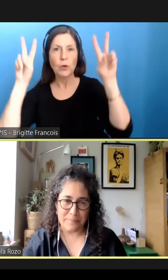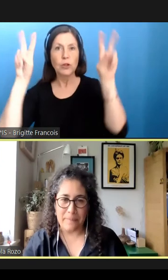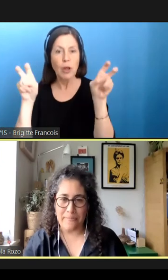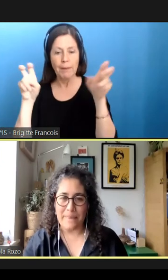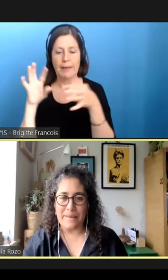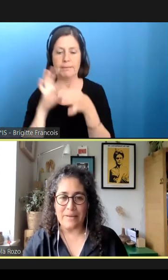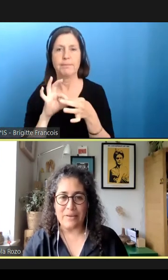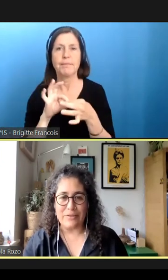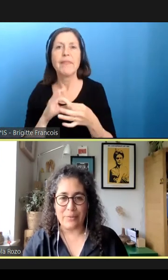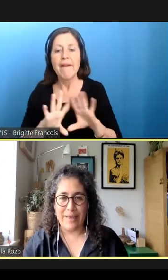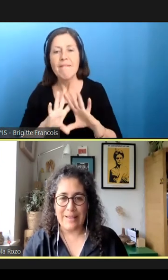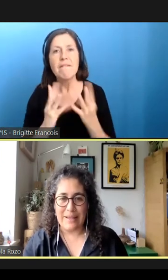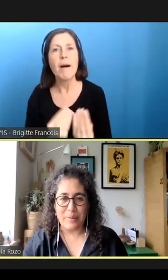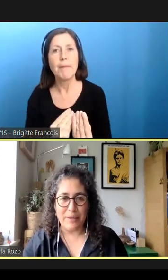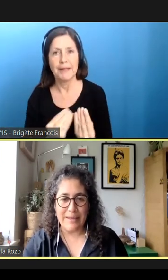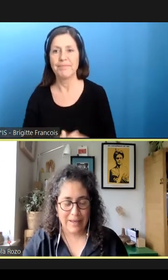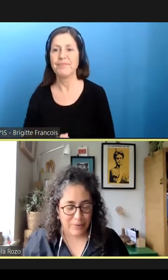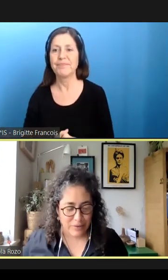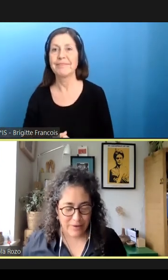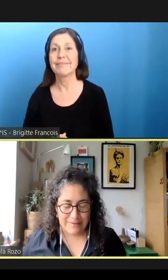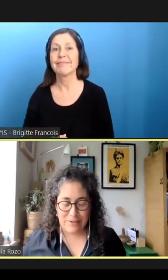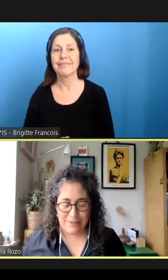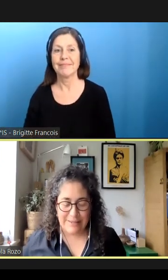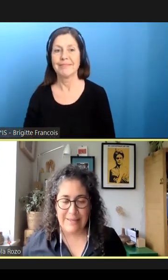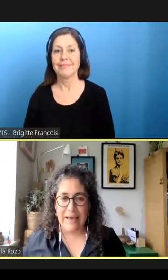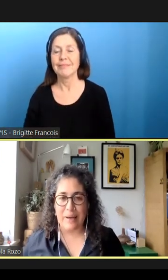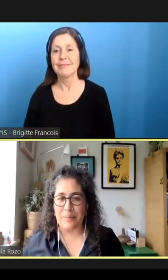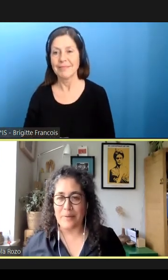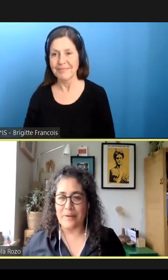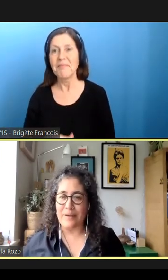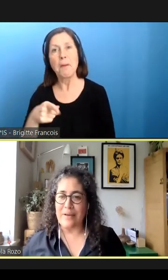families. So, okay, let me begin. It was interesting to see